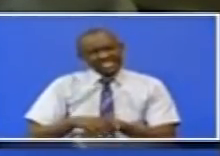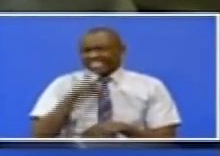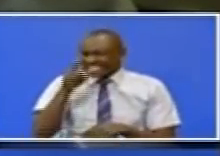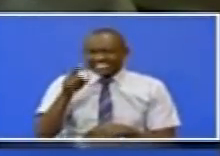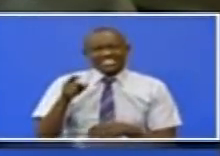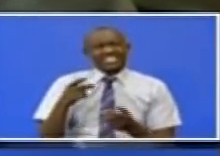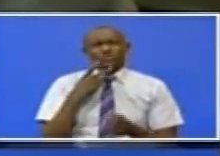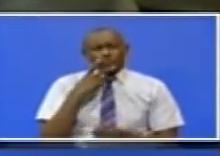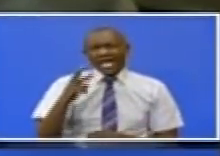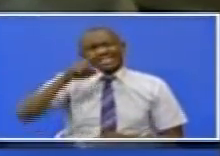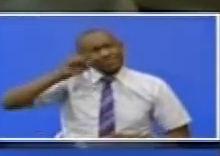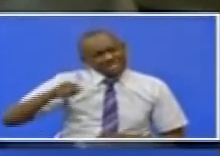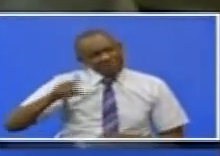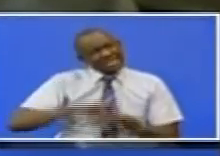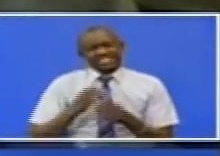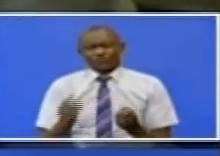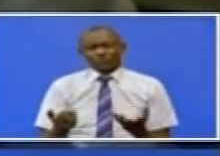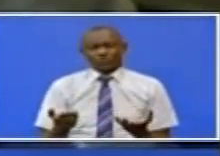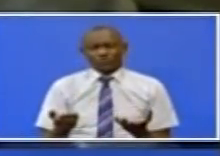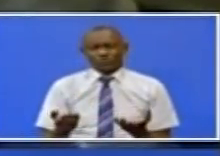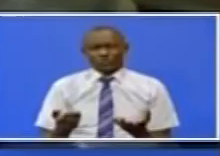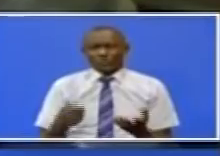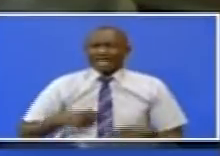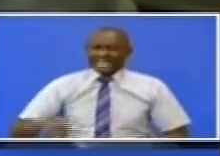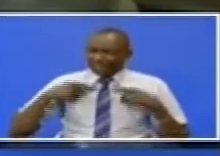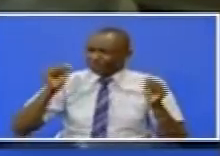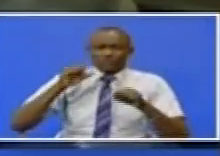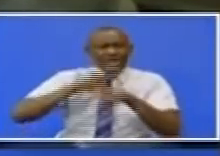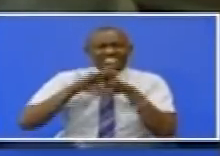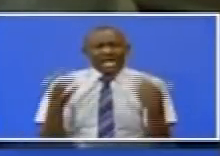an amount of money in my life.